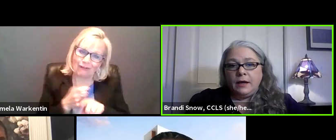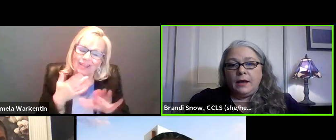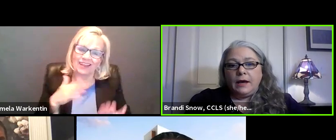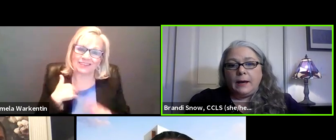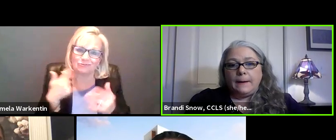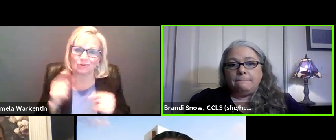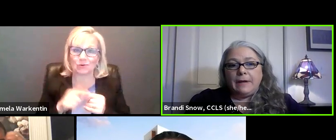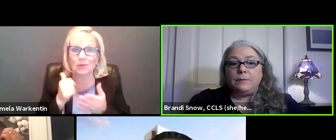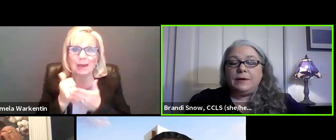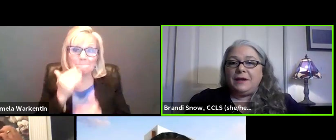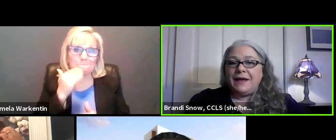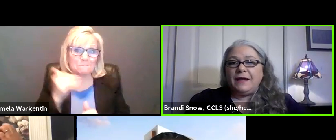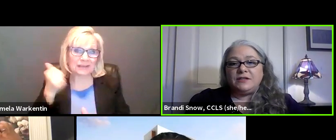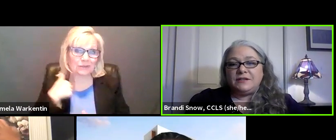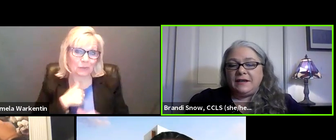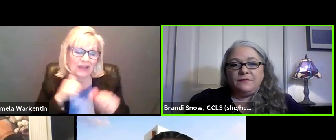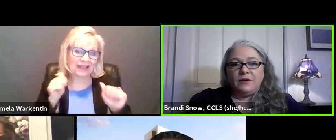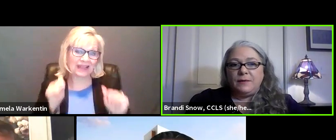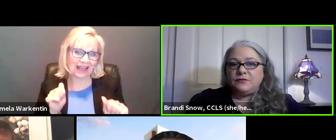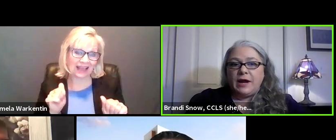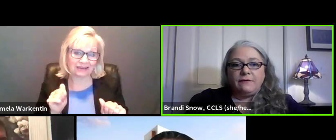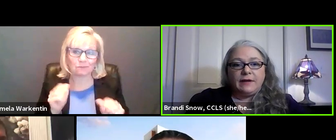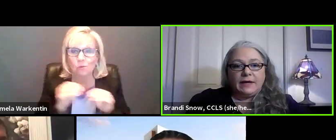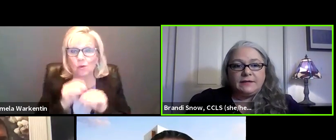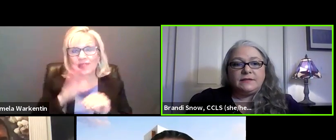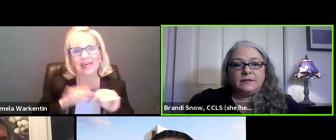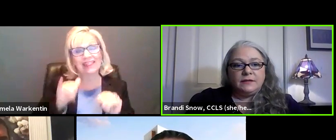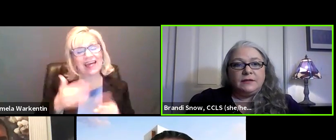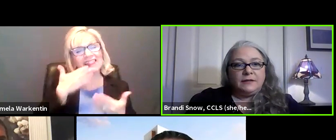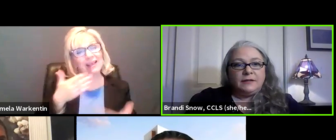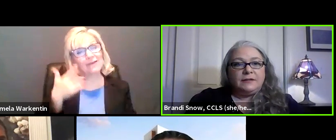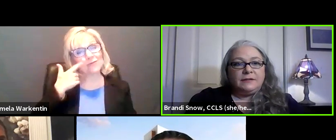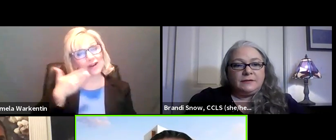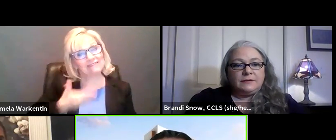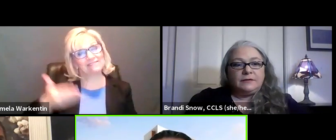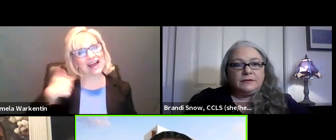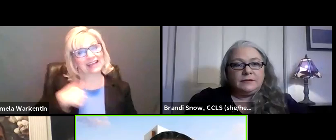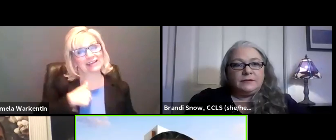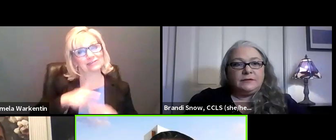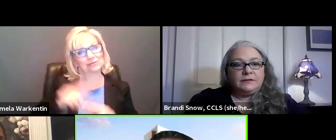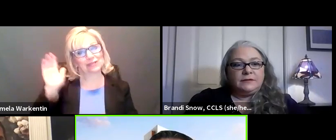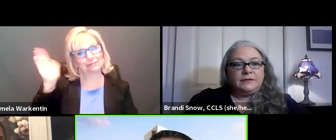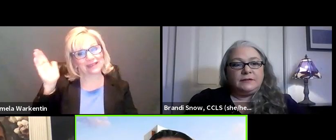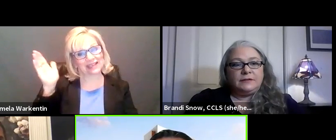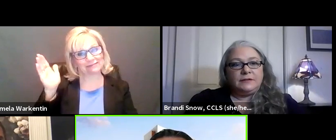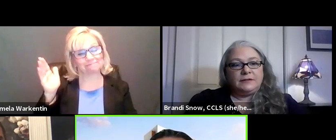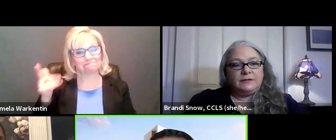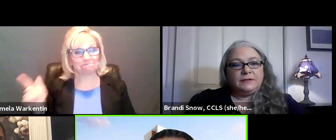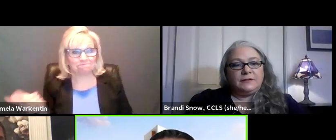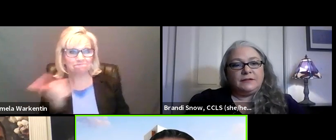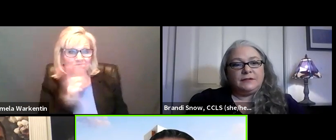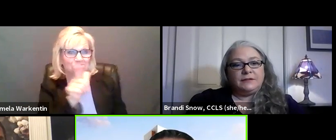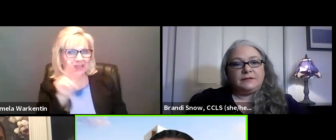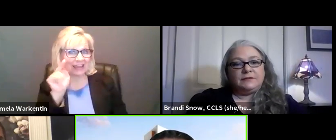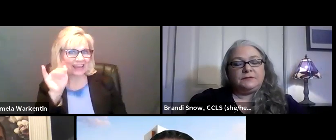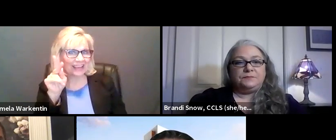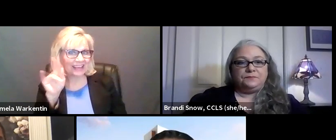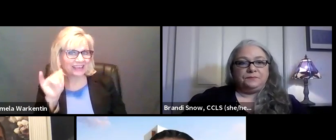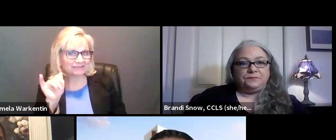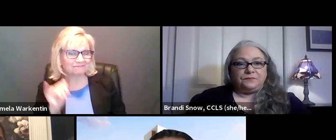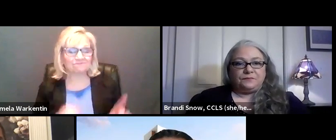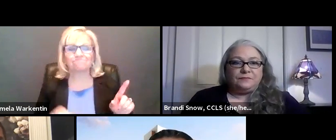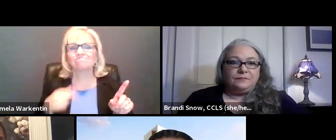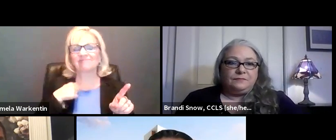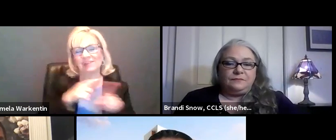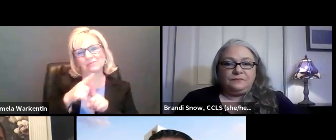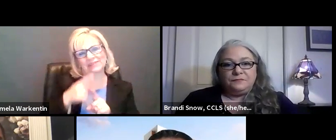can. And beyond that, just thank you very much for having us. Thank you. Nikki, you have the floor. I'd also like